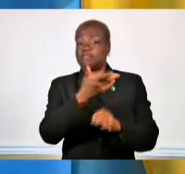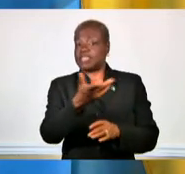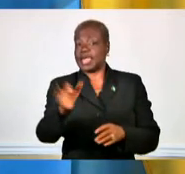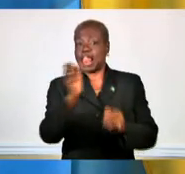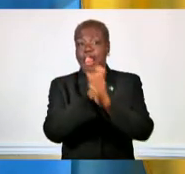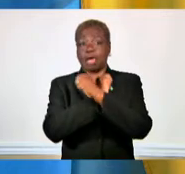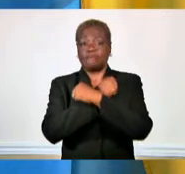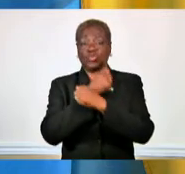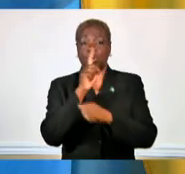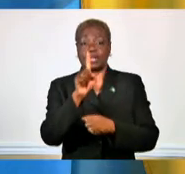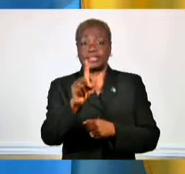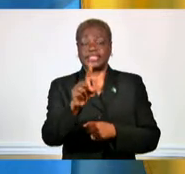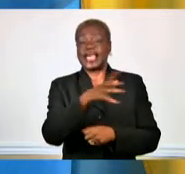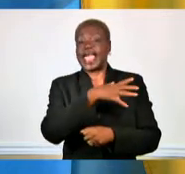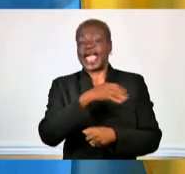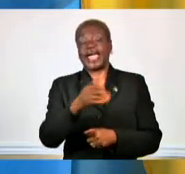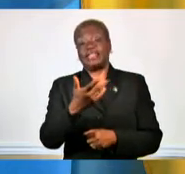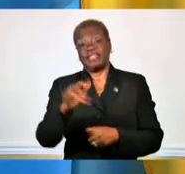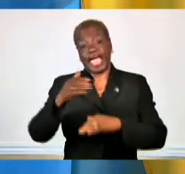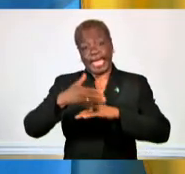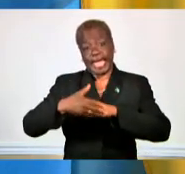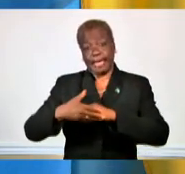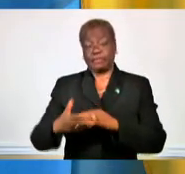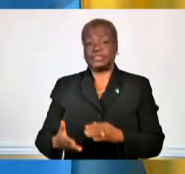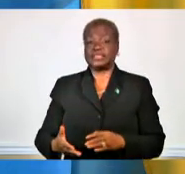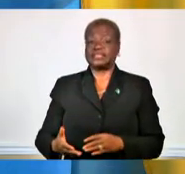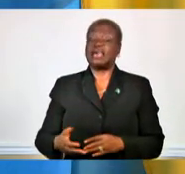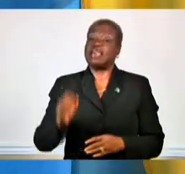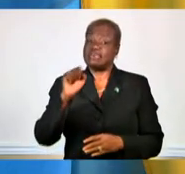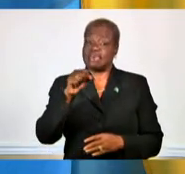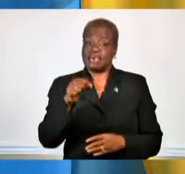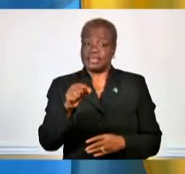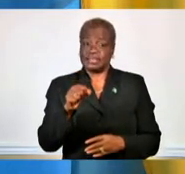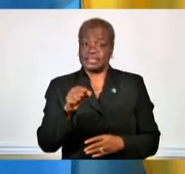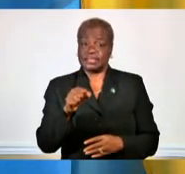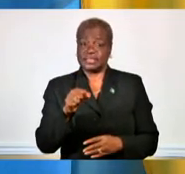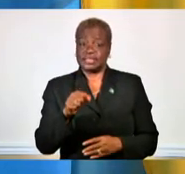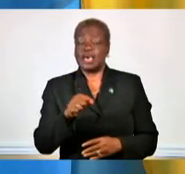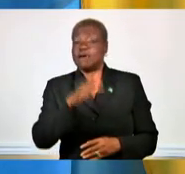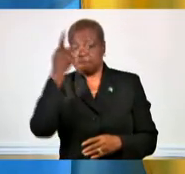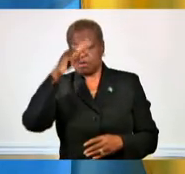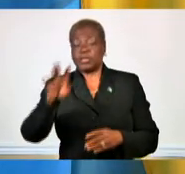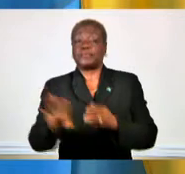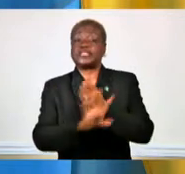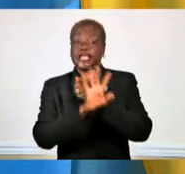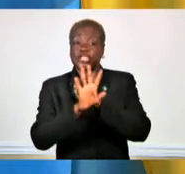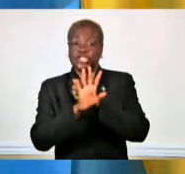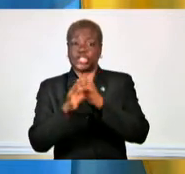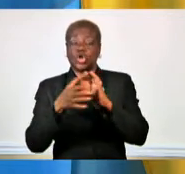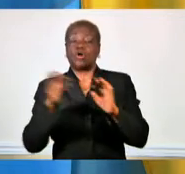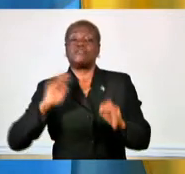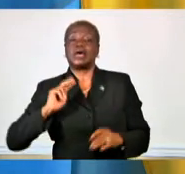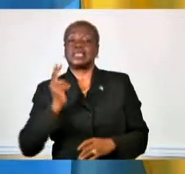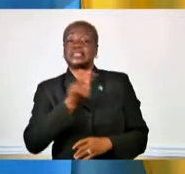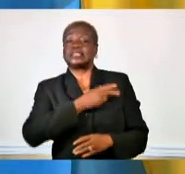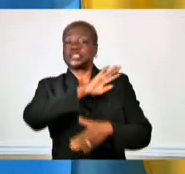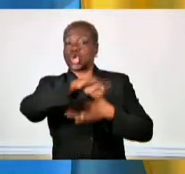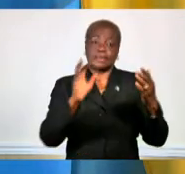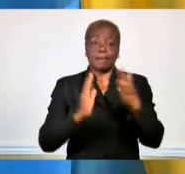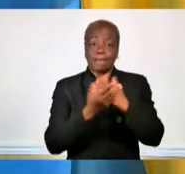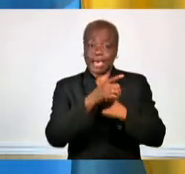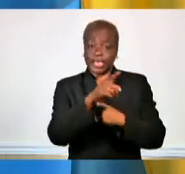ones and their neighbors. Indeed, for the protection of us all.